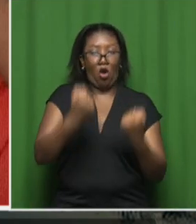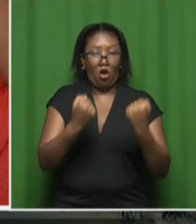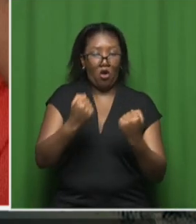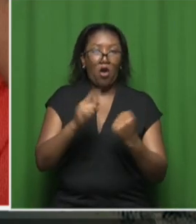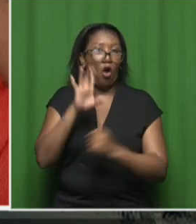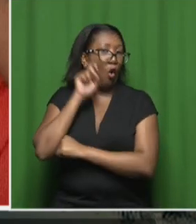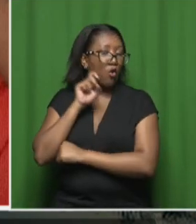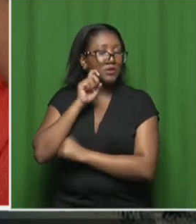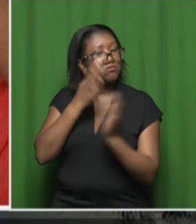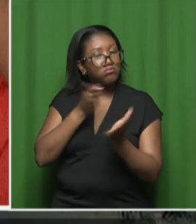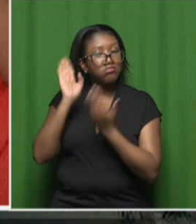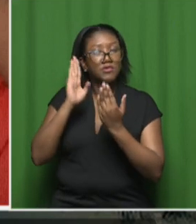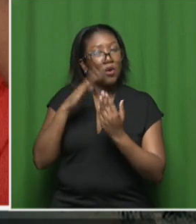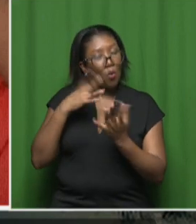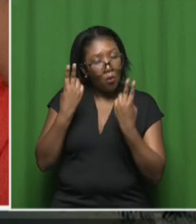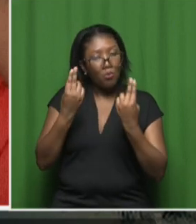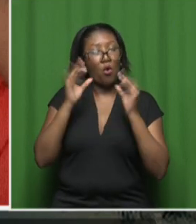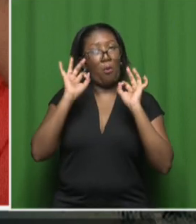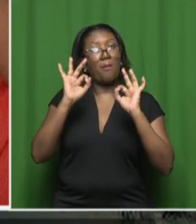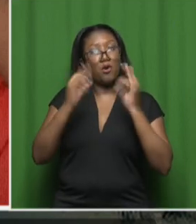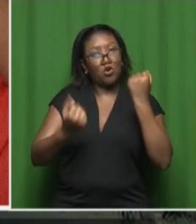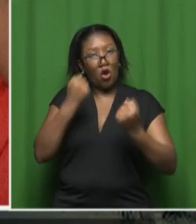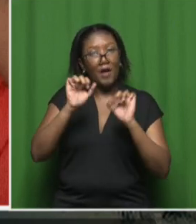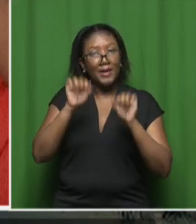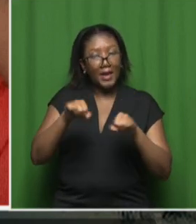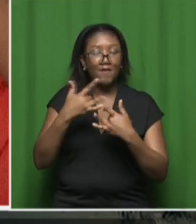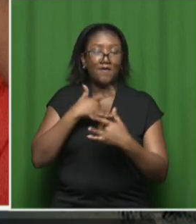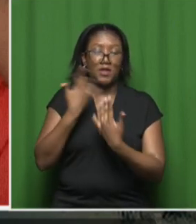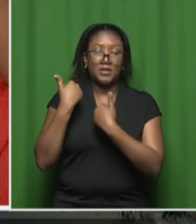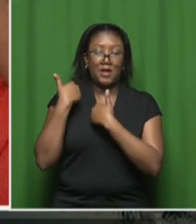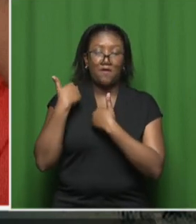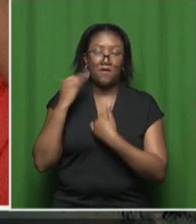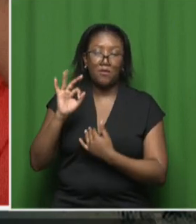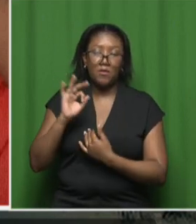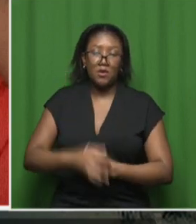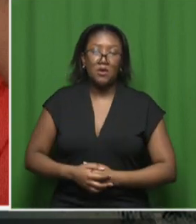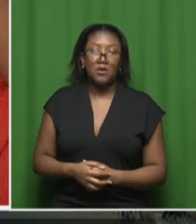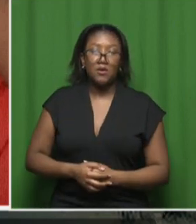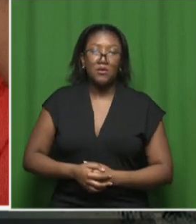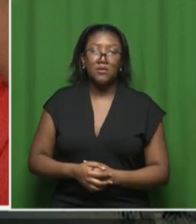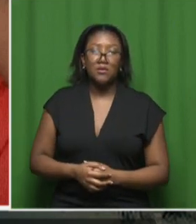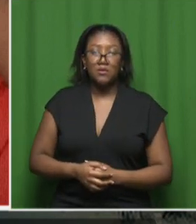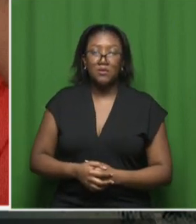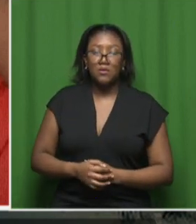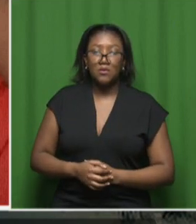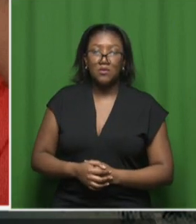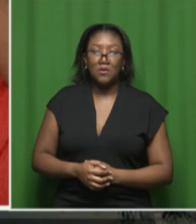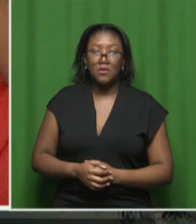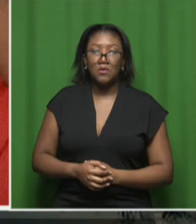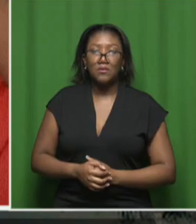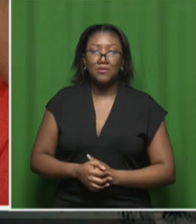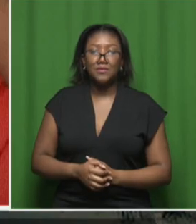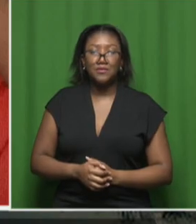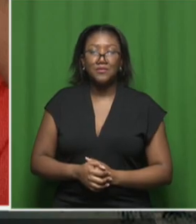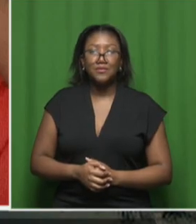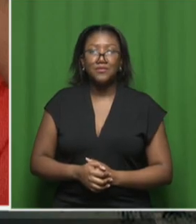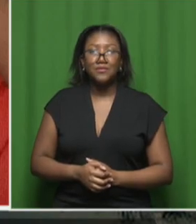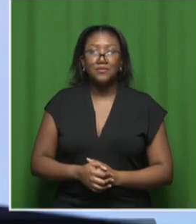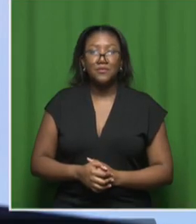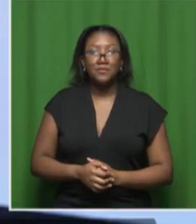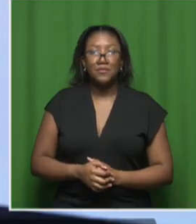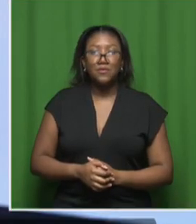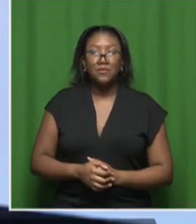and that will be in good condition so that we can be transporting these children with in the way of safety.